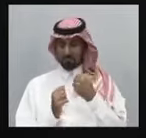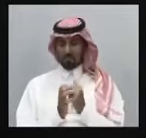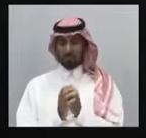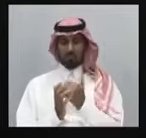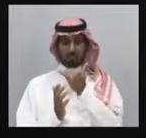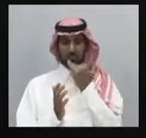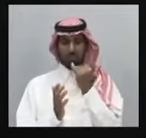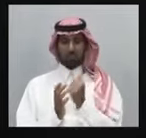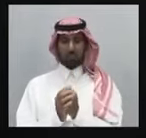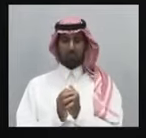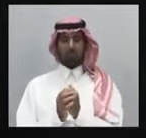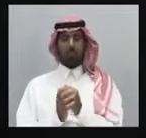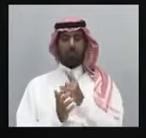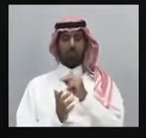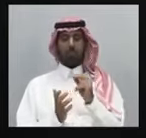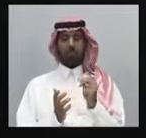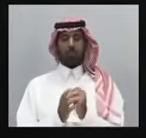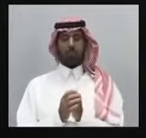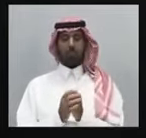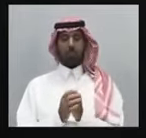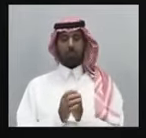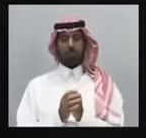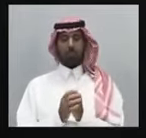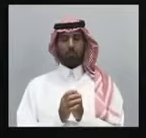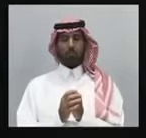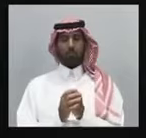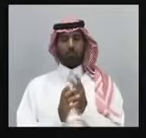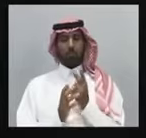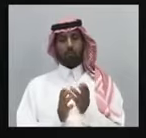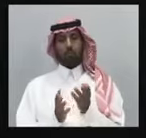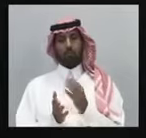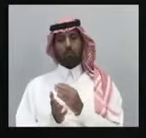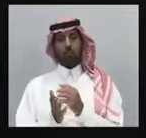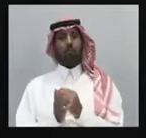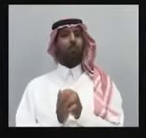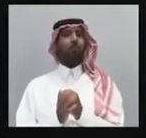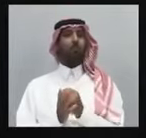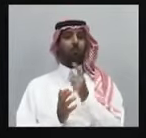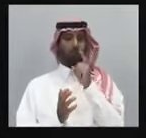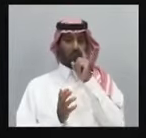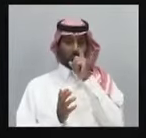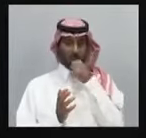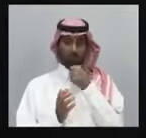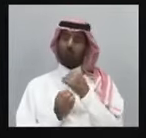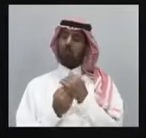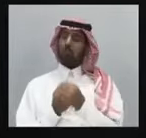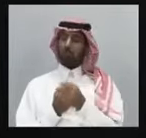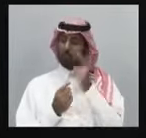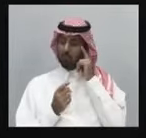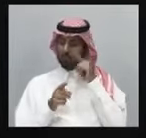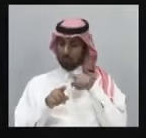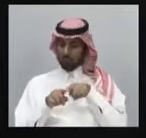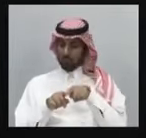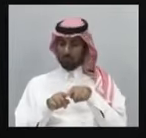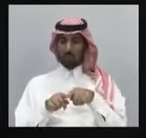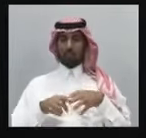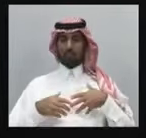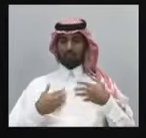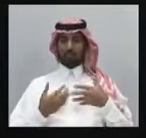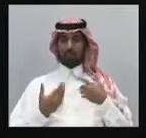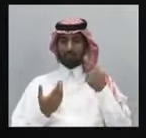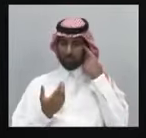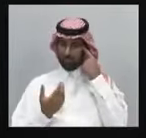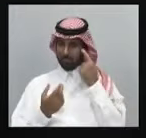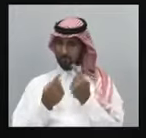level, proficiency level of English. And you should be friendly and outgoing. You're going